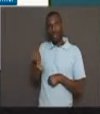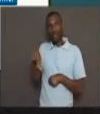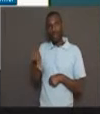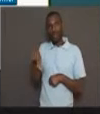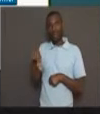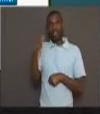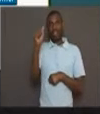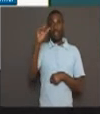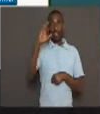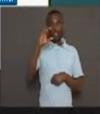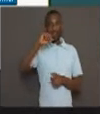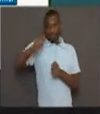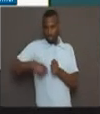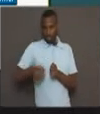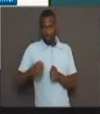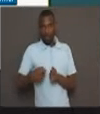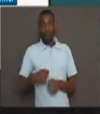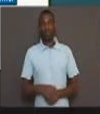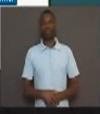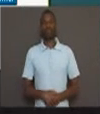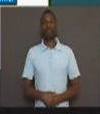the AC generator.